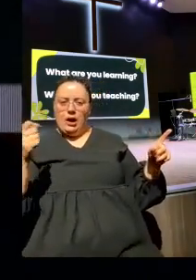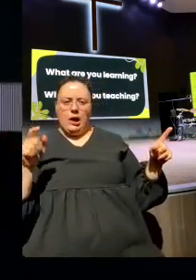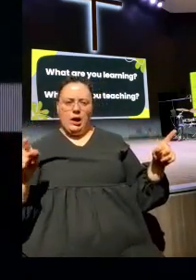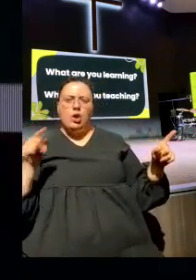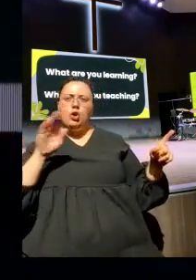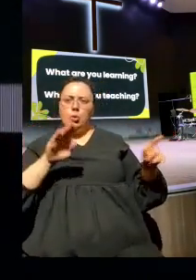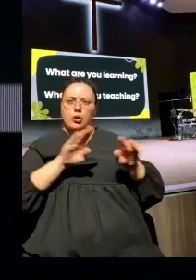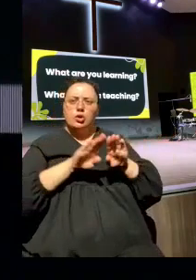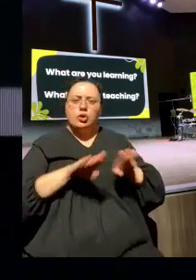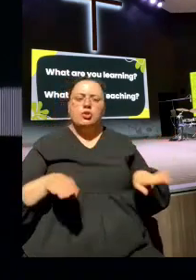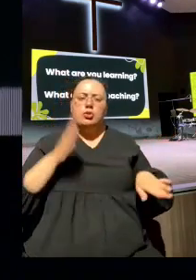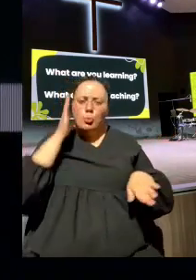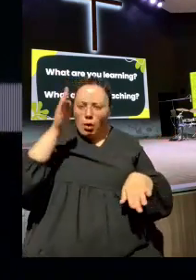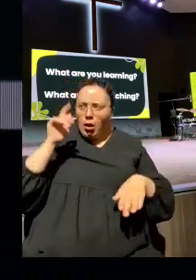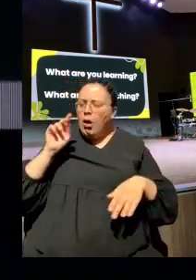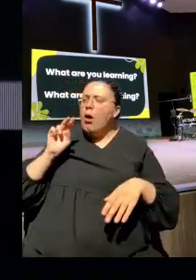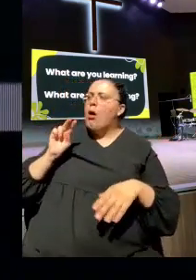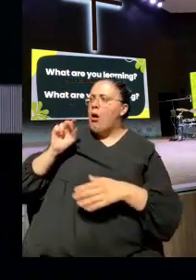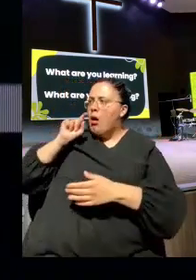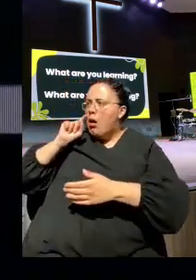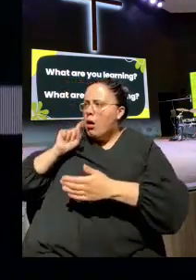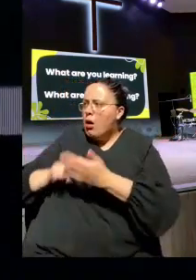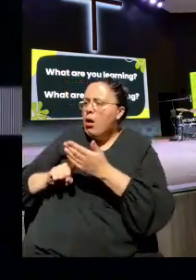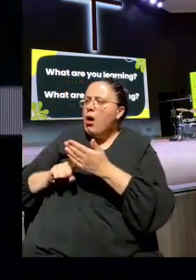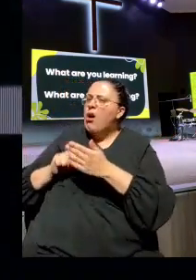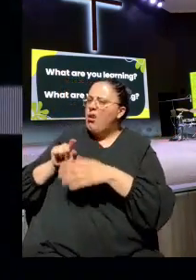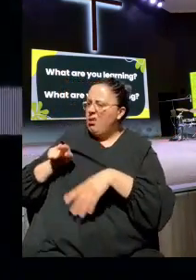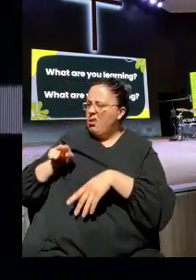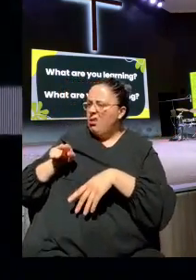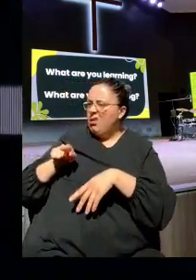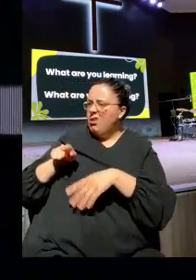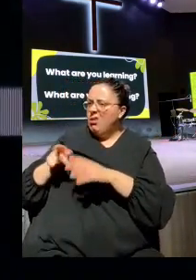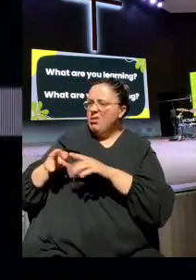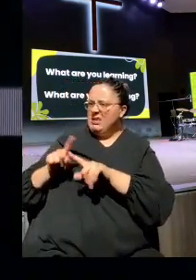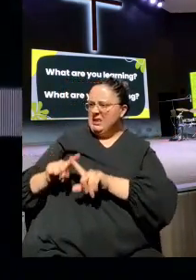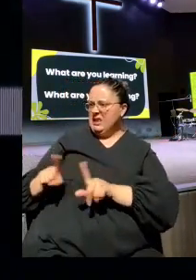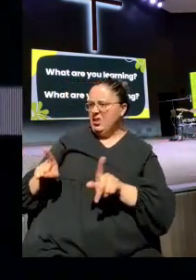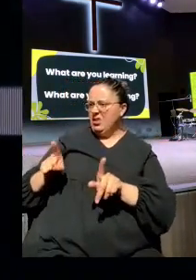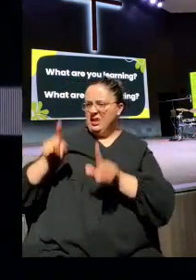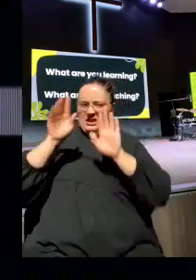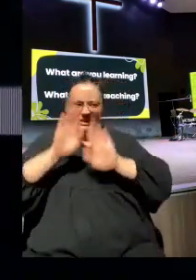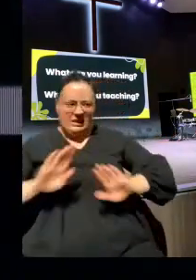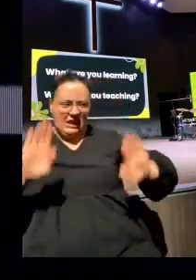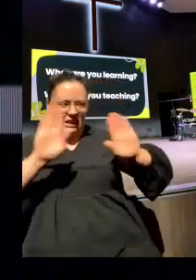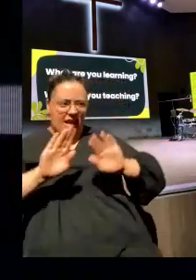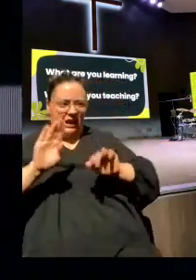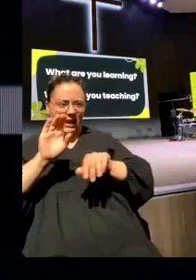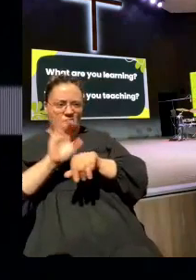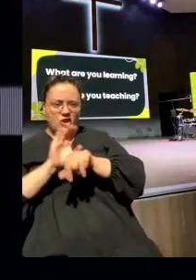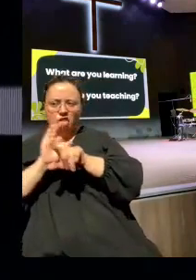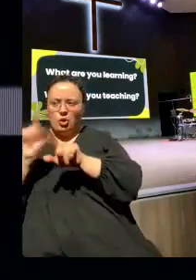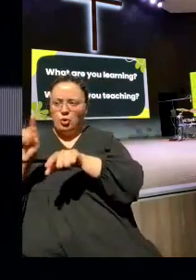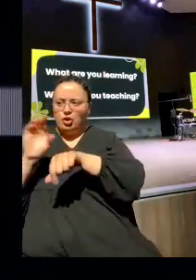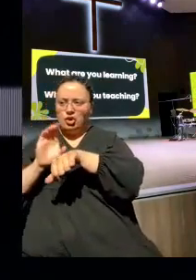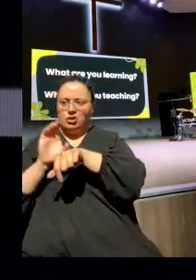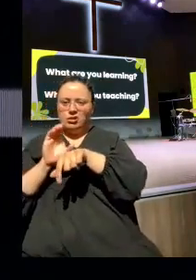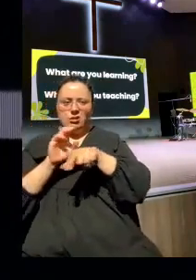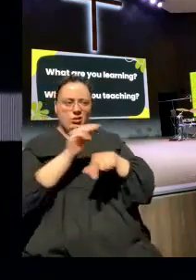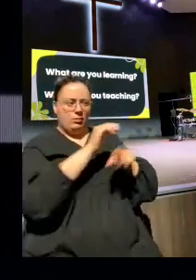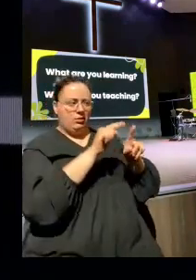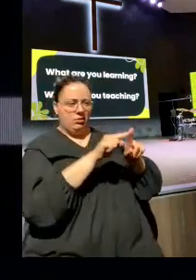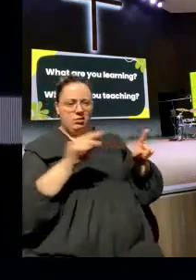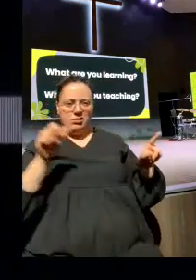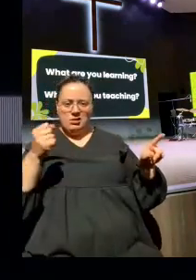during the week. Your practice on learning how to grow spiritually influences your kids